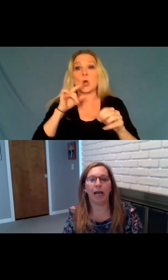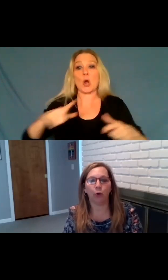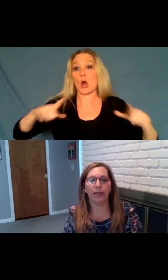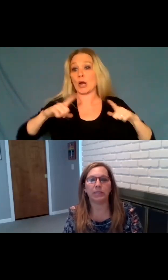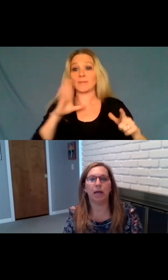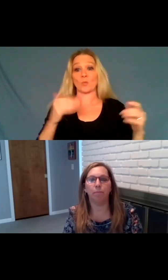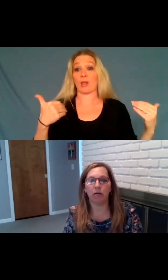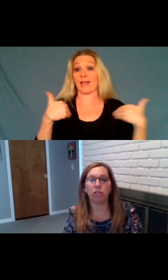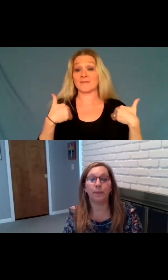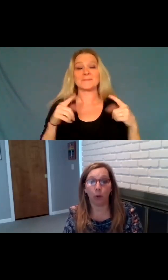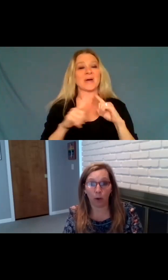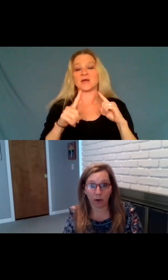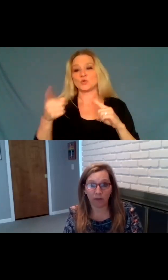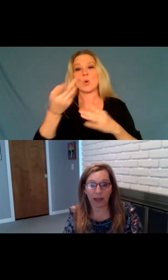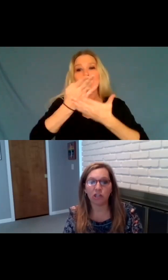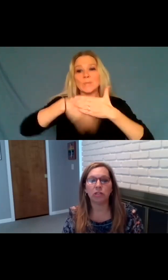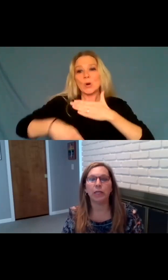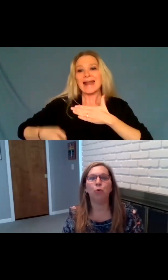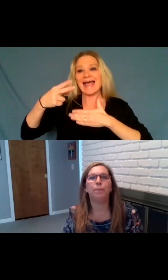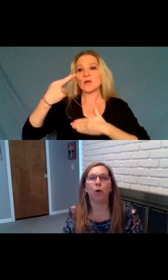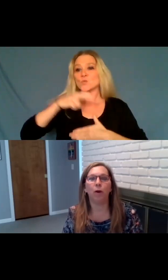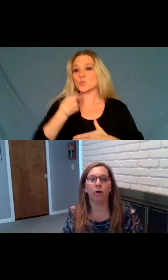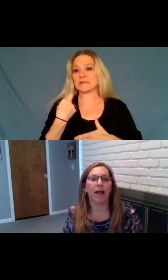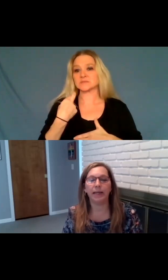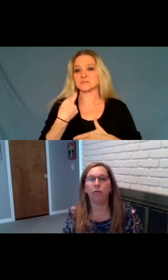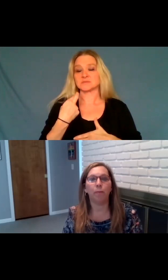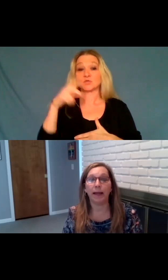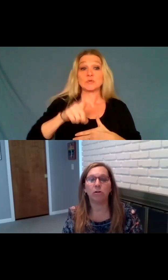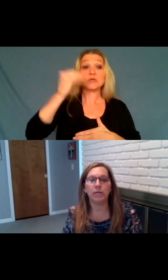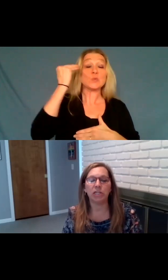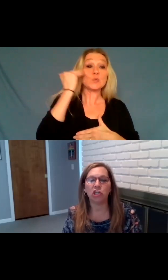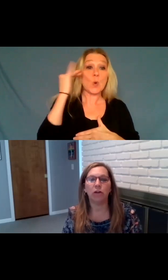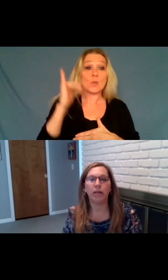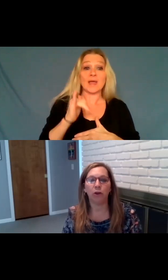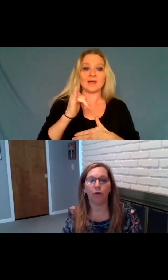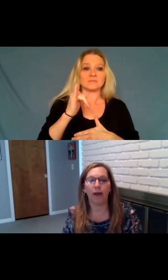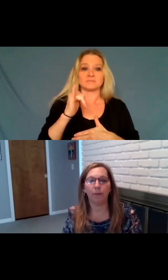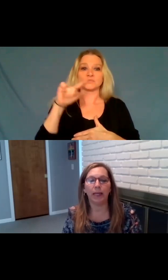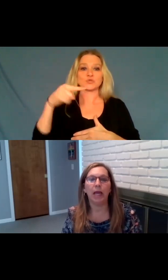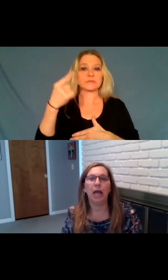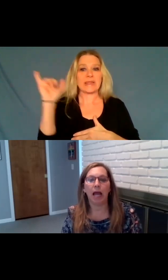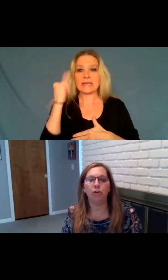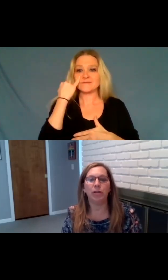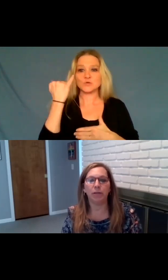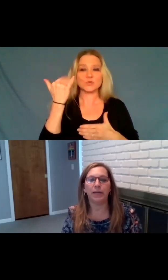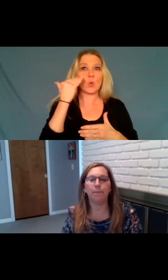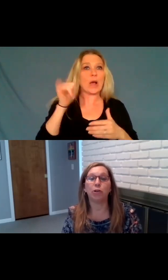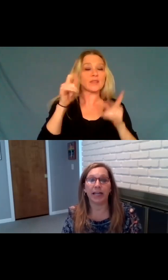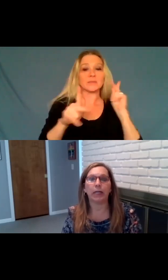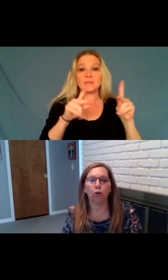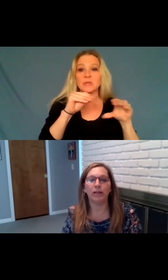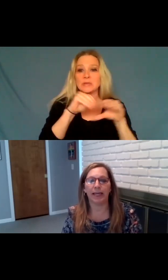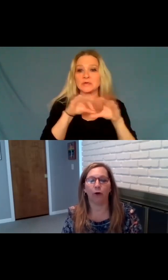at a higher risk and must be aware of that, just like you would be aware of any other medical condition in your family, and you need to